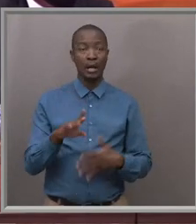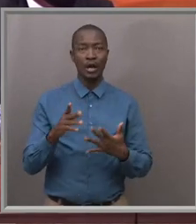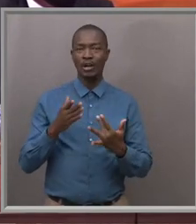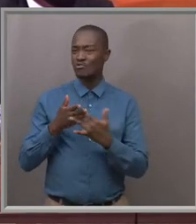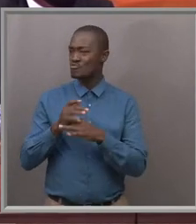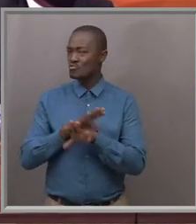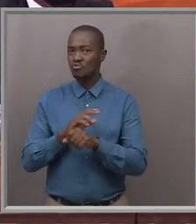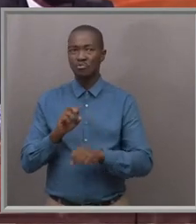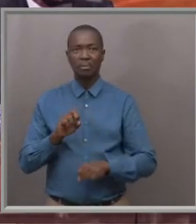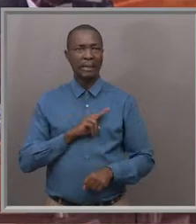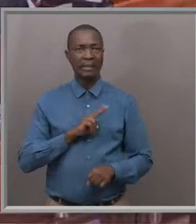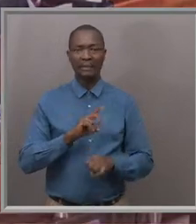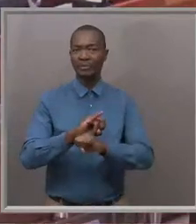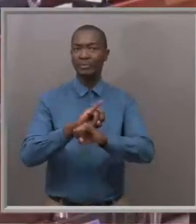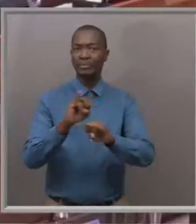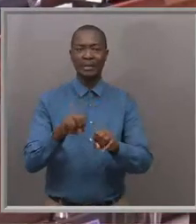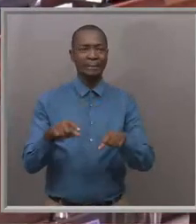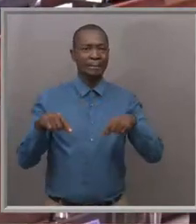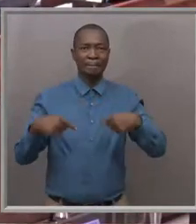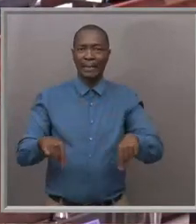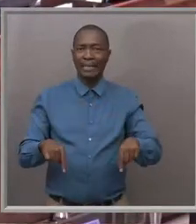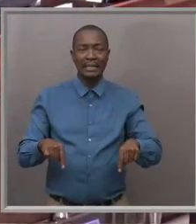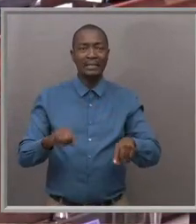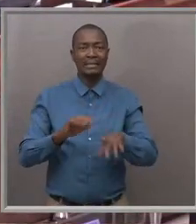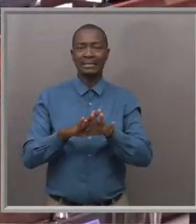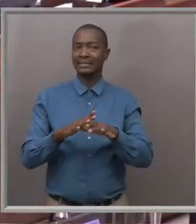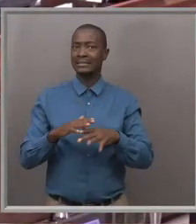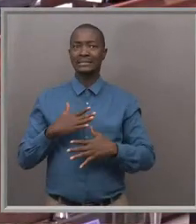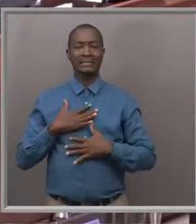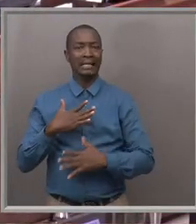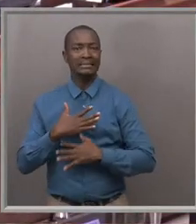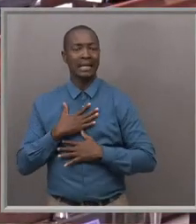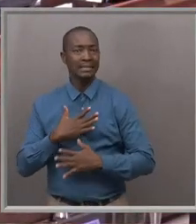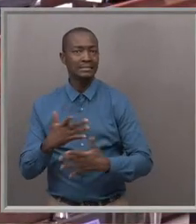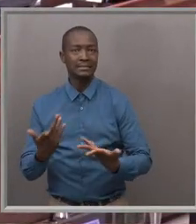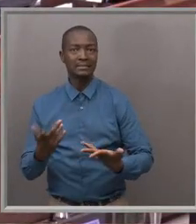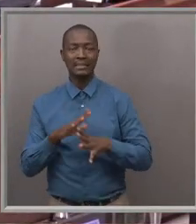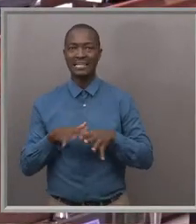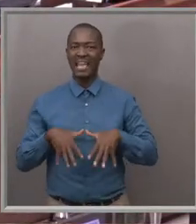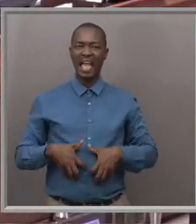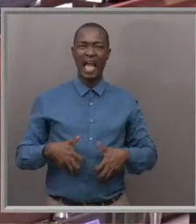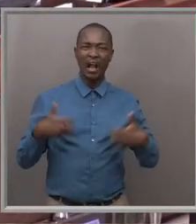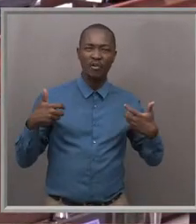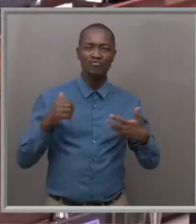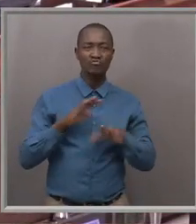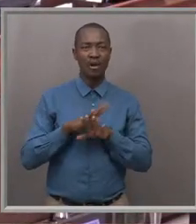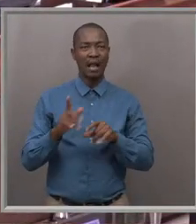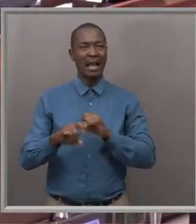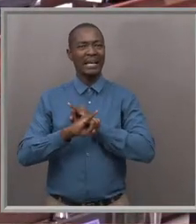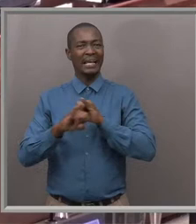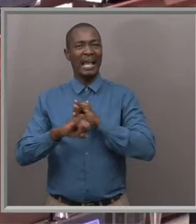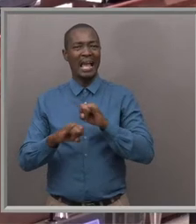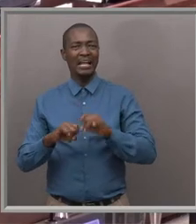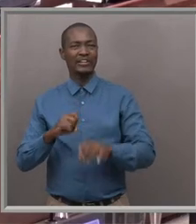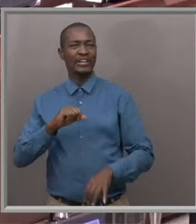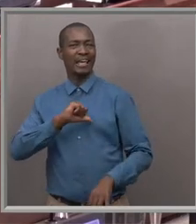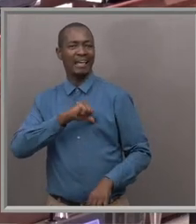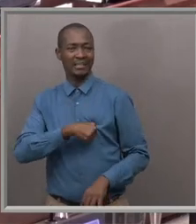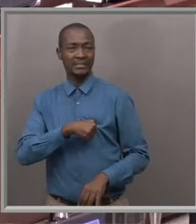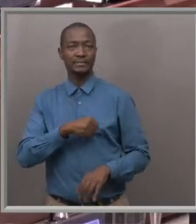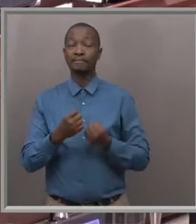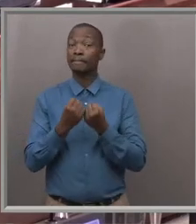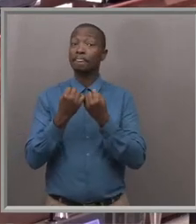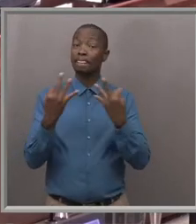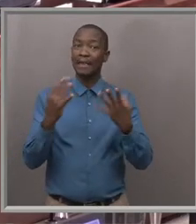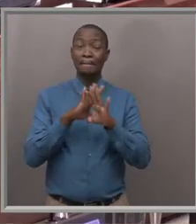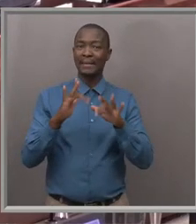pain, panic, anxiety, anger, and anguish. Many lives have been